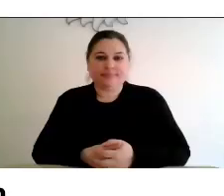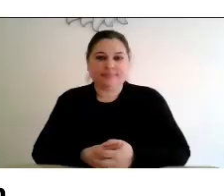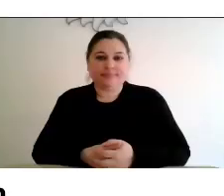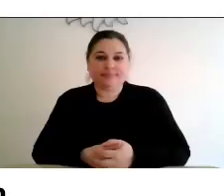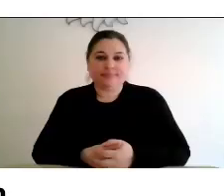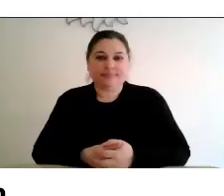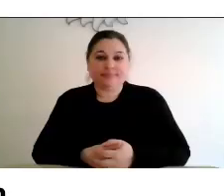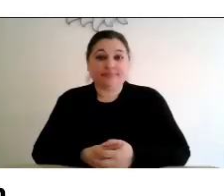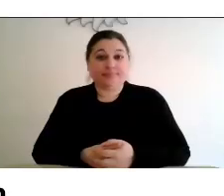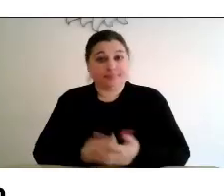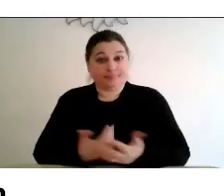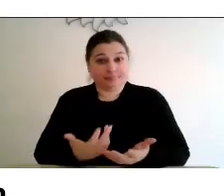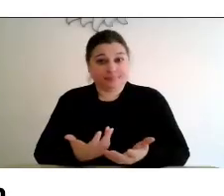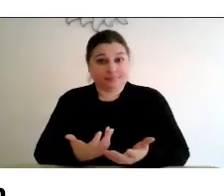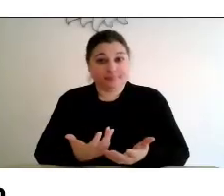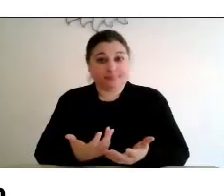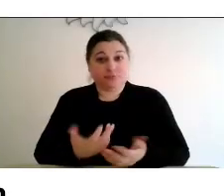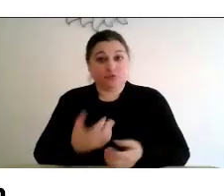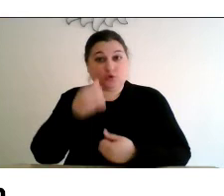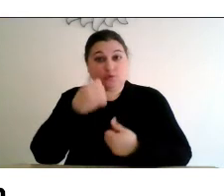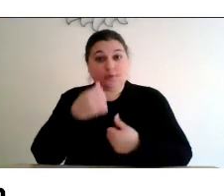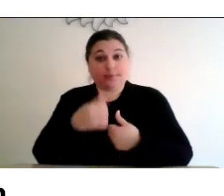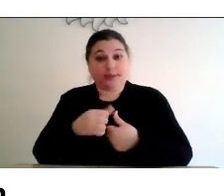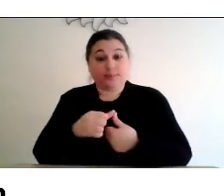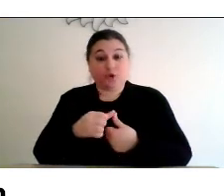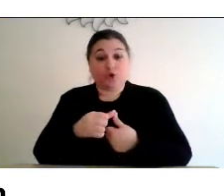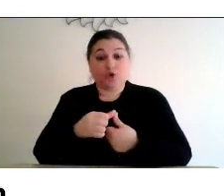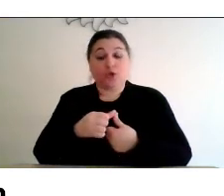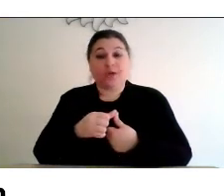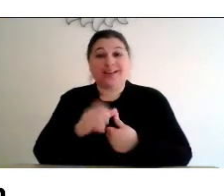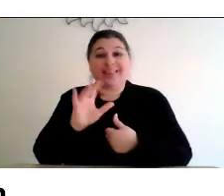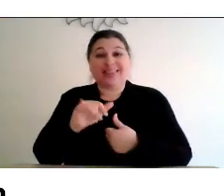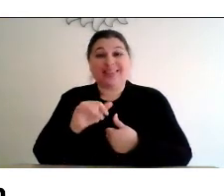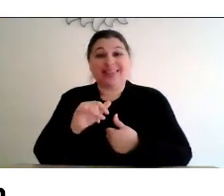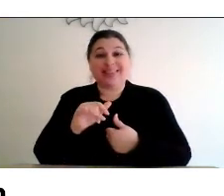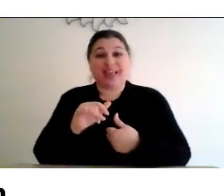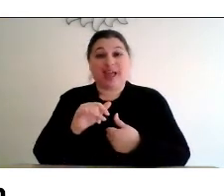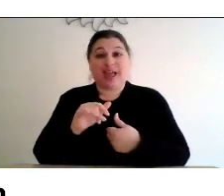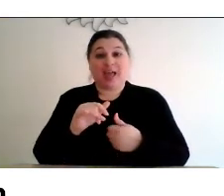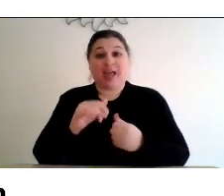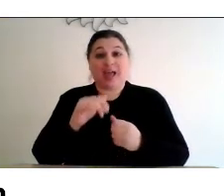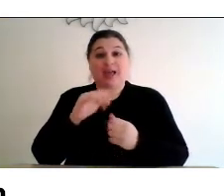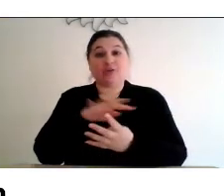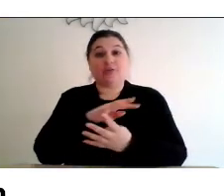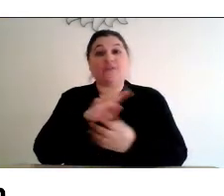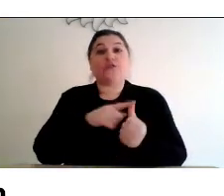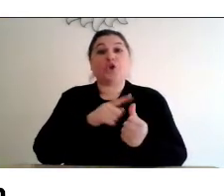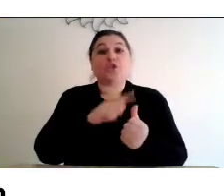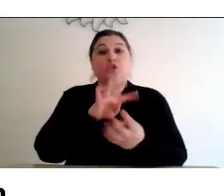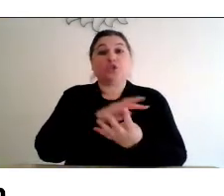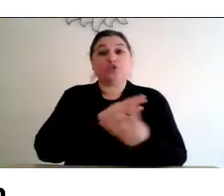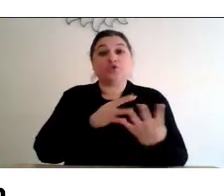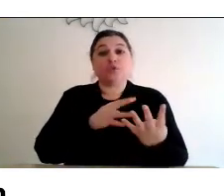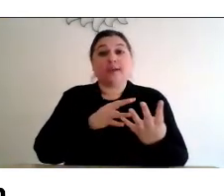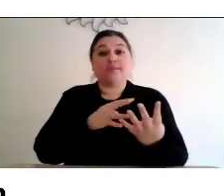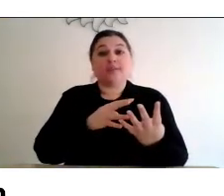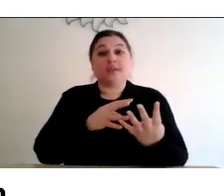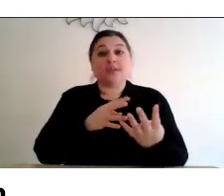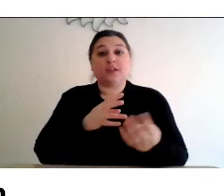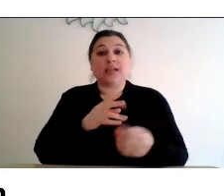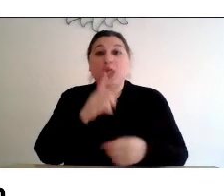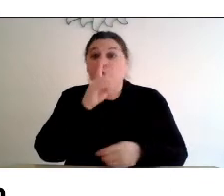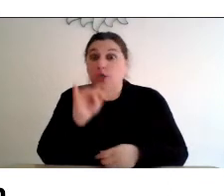How many solutions for each? So remember, this one means that they cross at every single point. There's two lines here, so